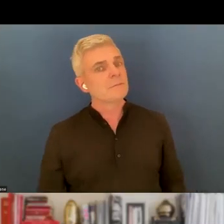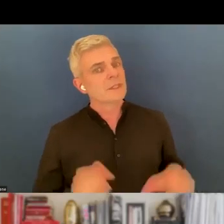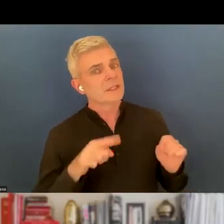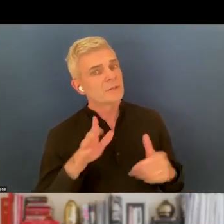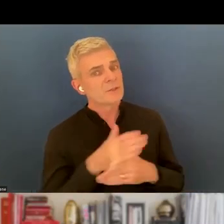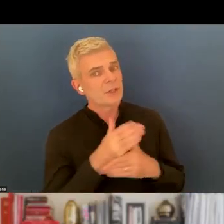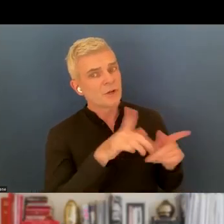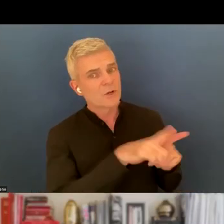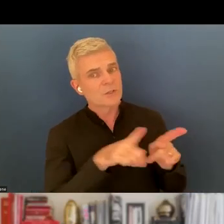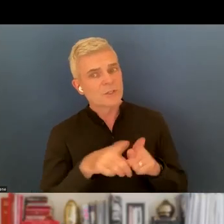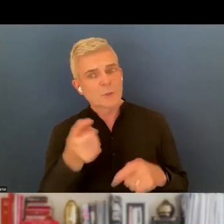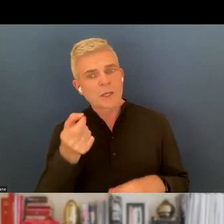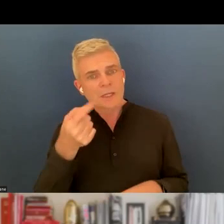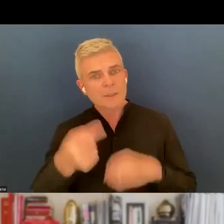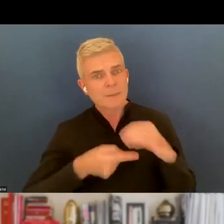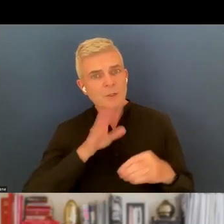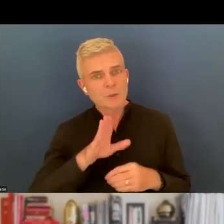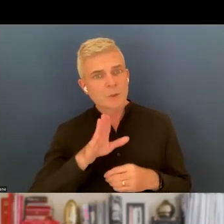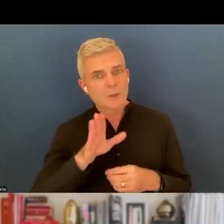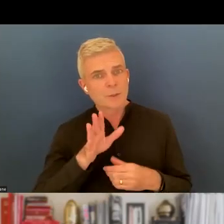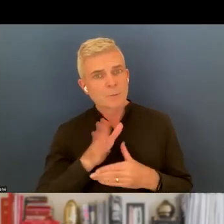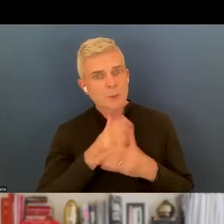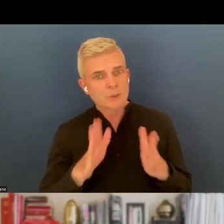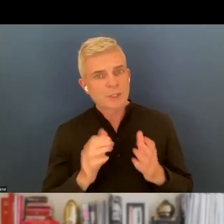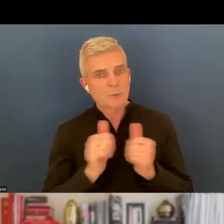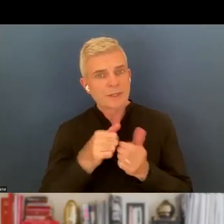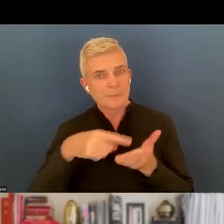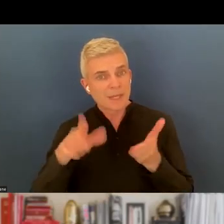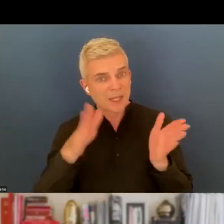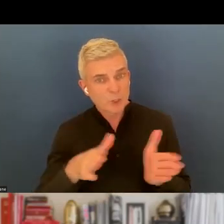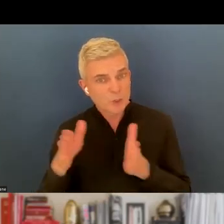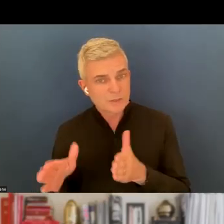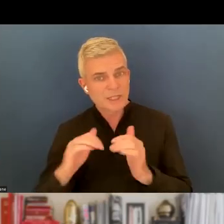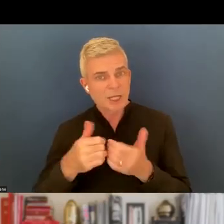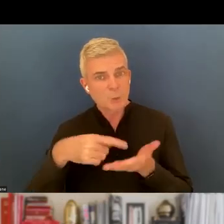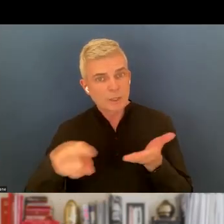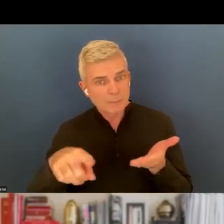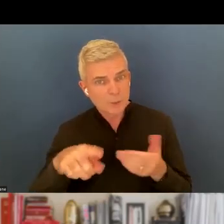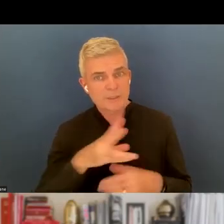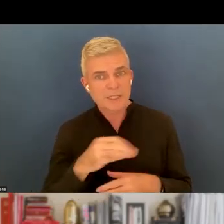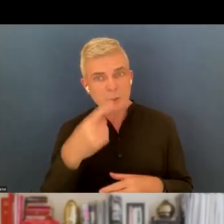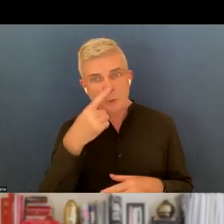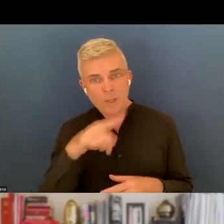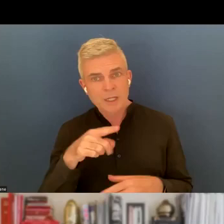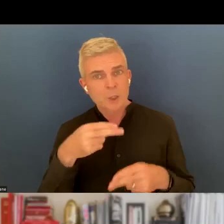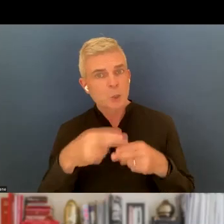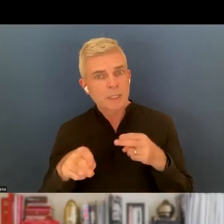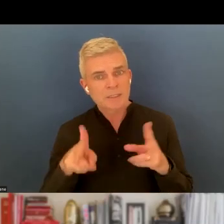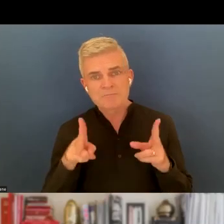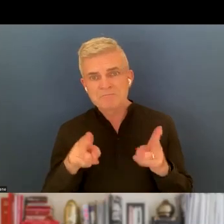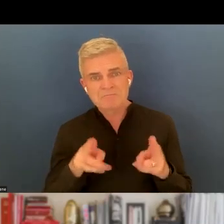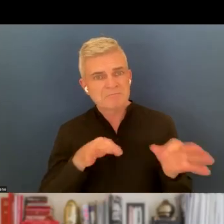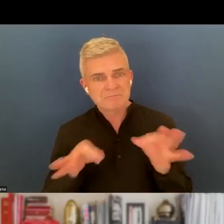bit about your partnership with payers, how it's reimbursed, and if you don't mind just giving a quick snippet